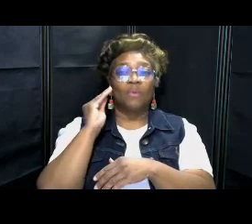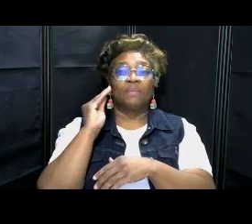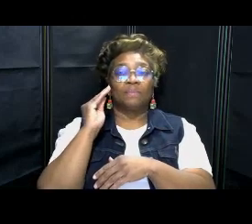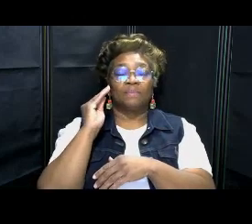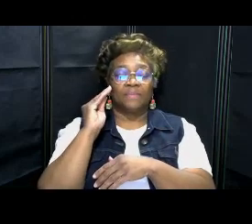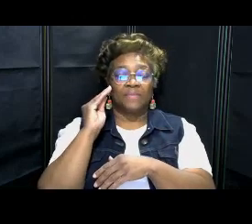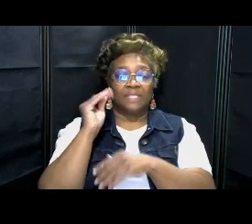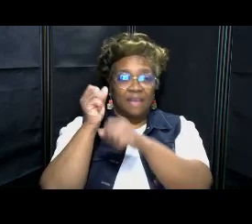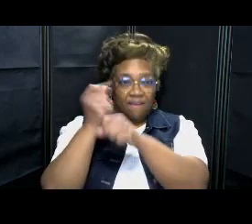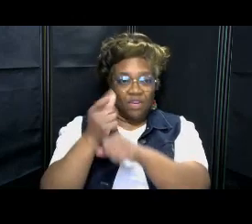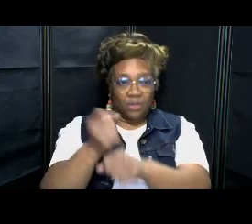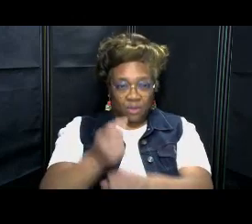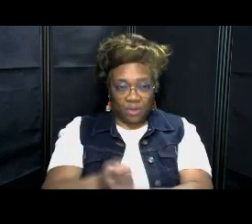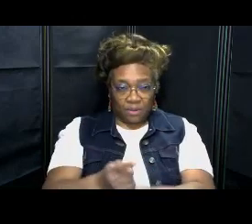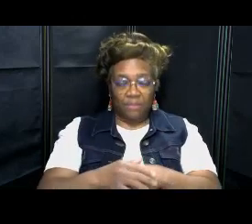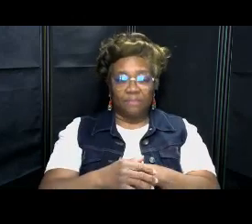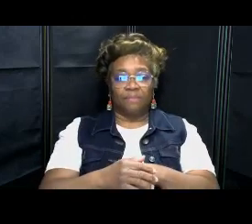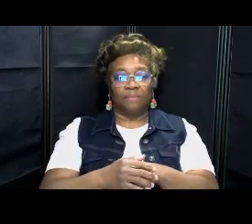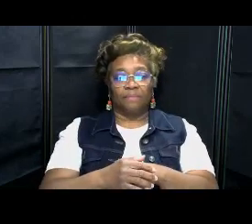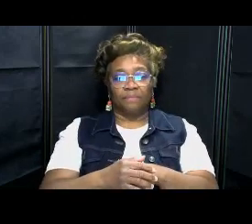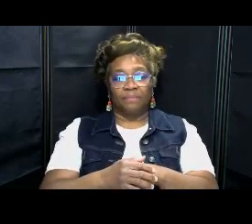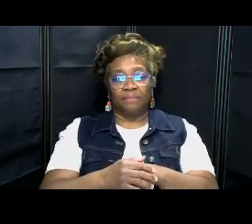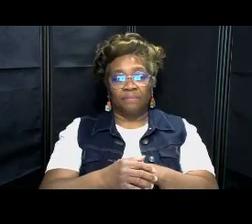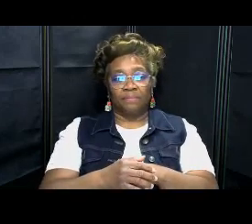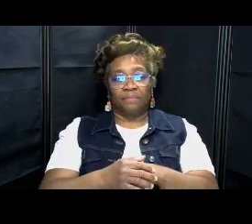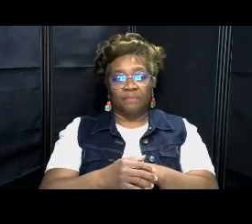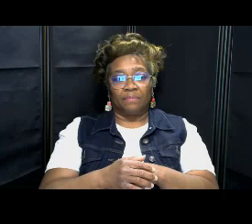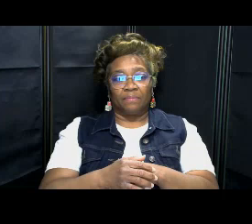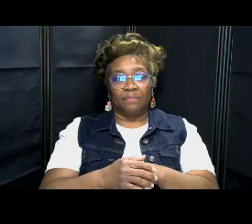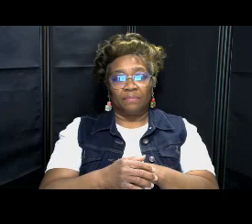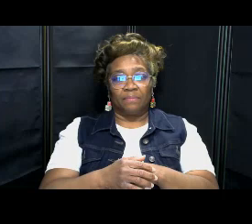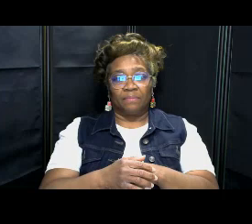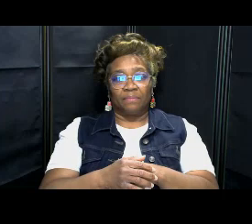160,000 fires every year. An average of